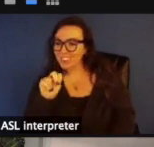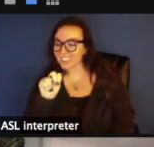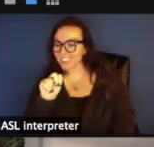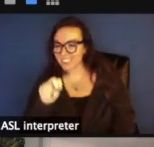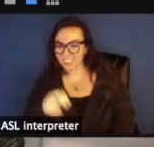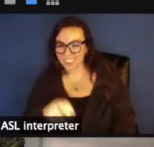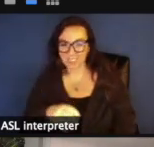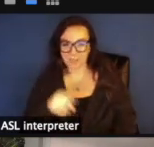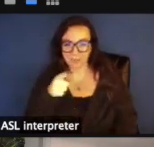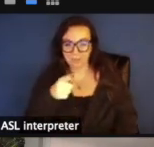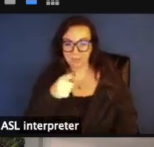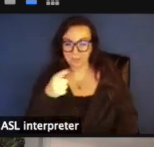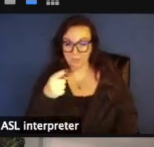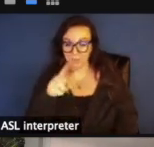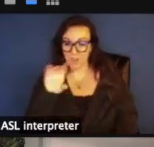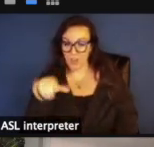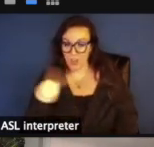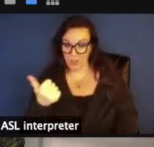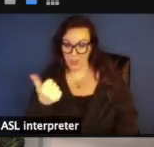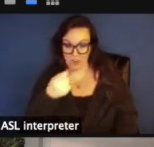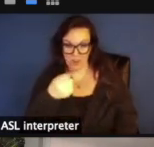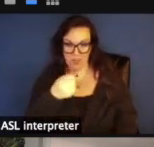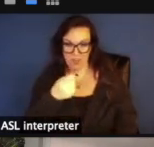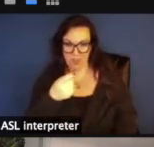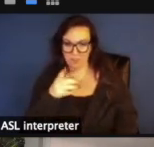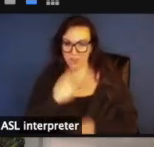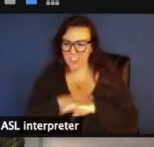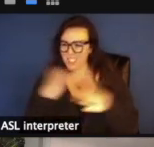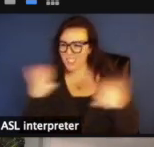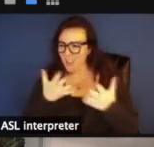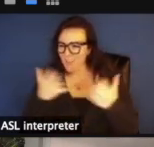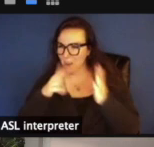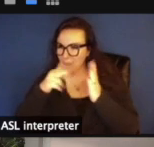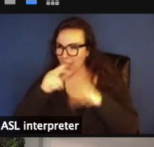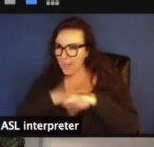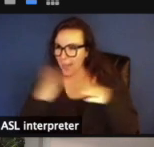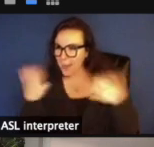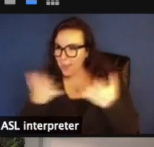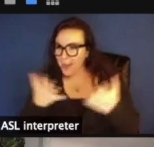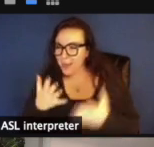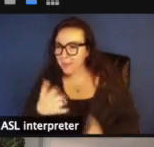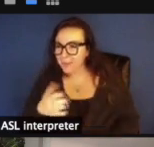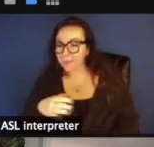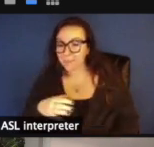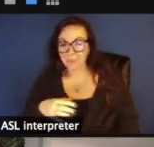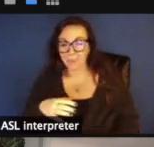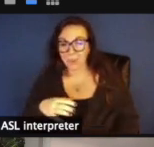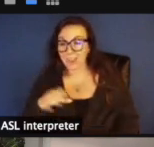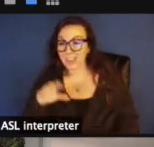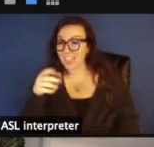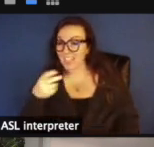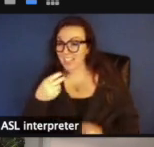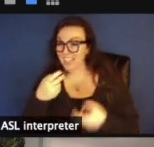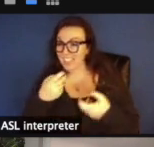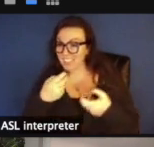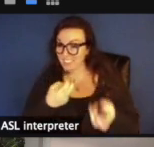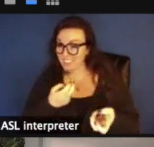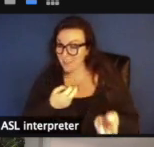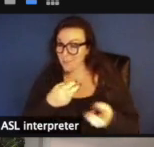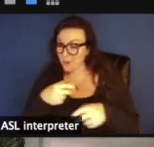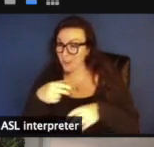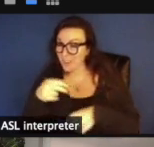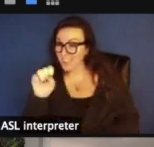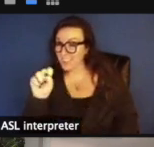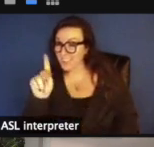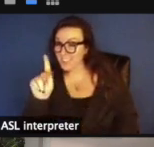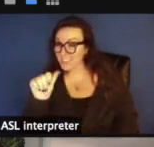So here's another version of that, right? But what is this on? Can you tell what he painted on? Skateboard. A skateboard, right? Isn't that, that's kind of an unusual thing, right? So